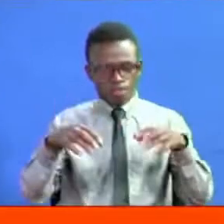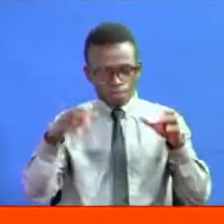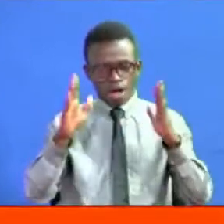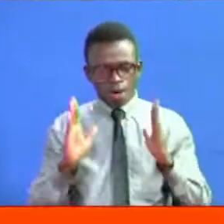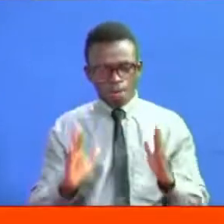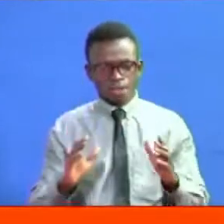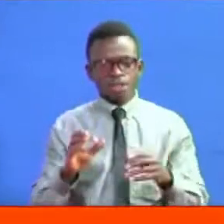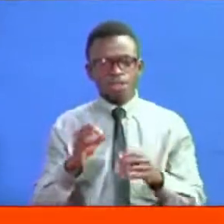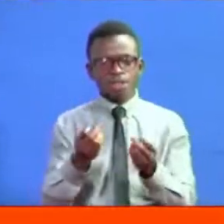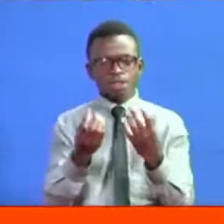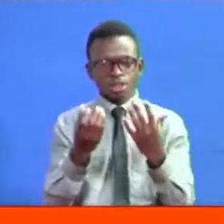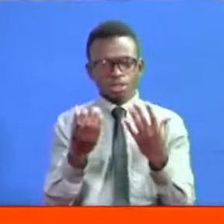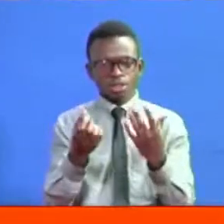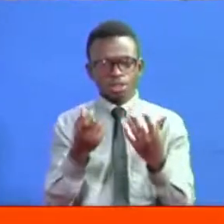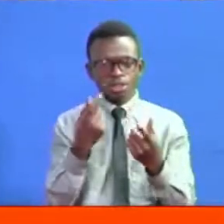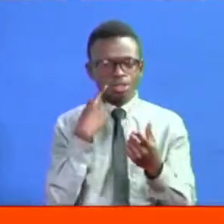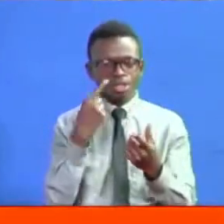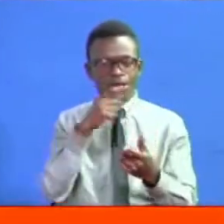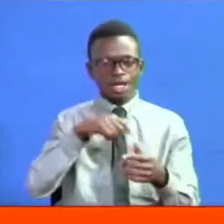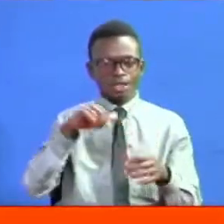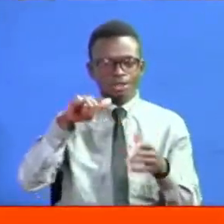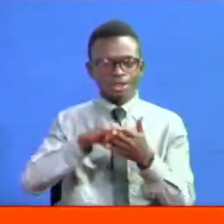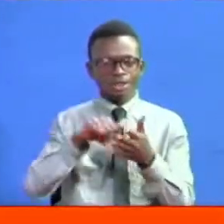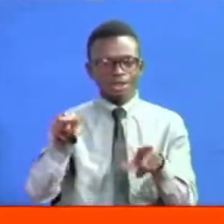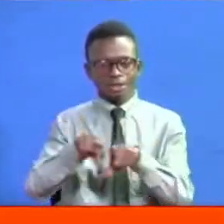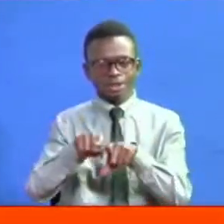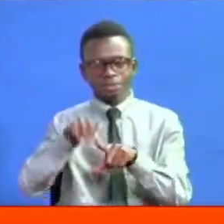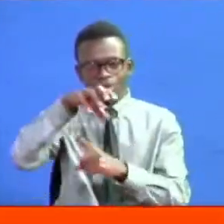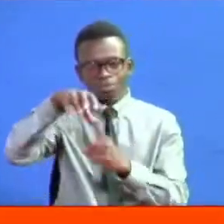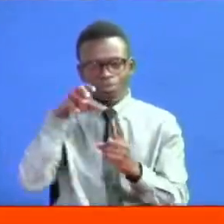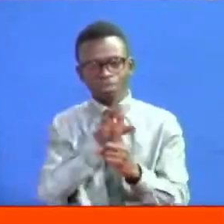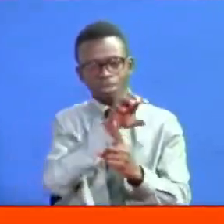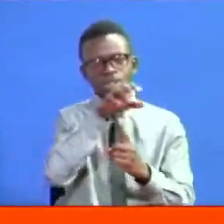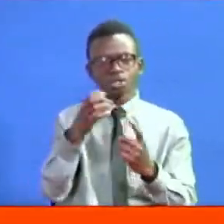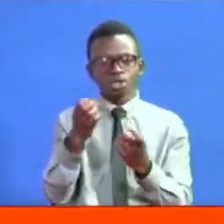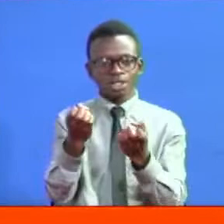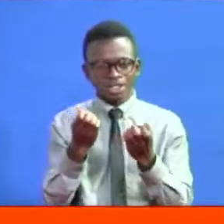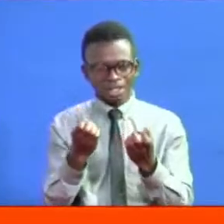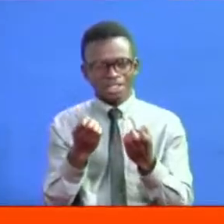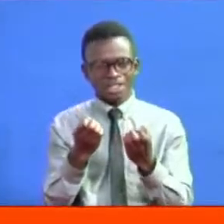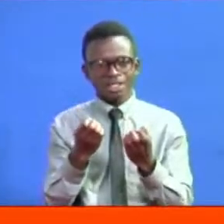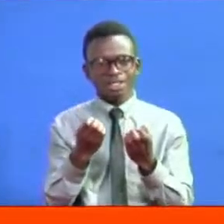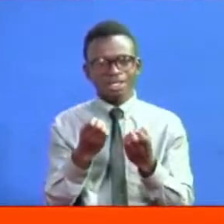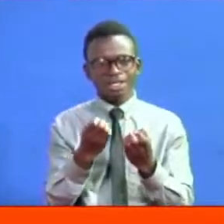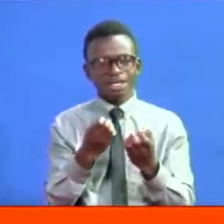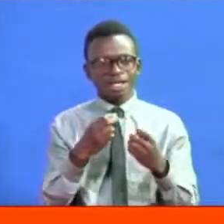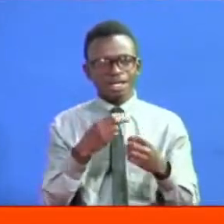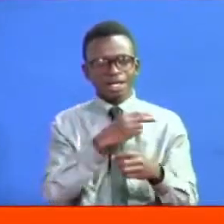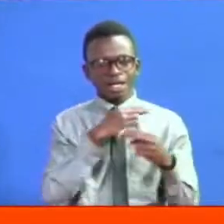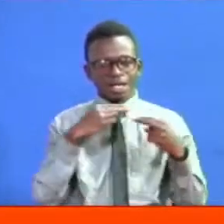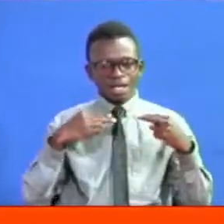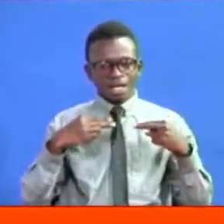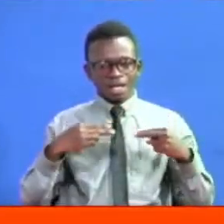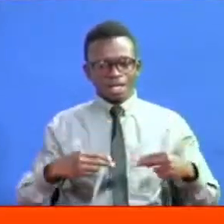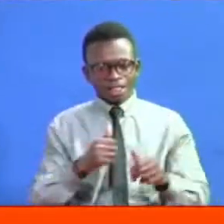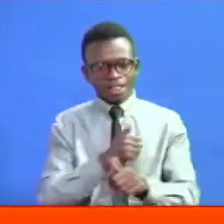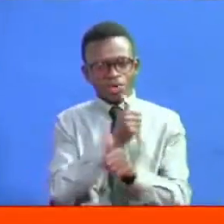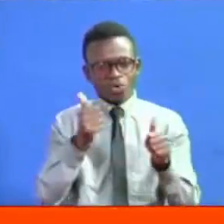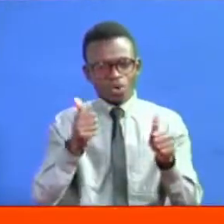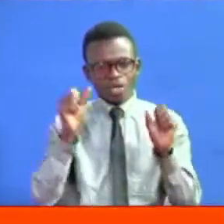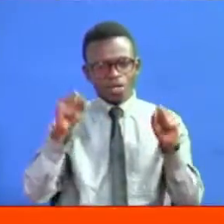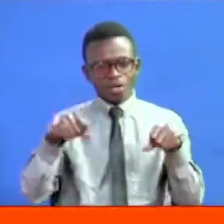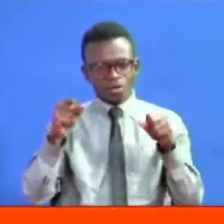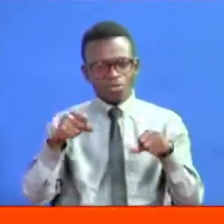that, like other plants, the planting of broccoli plant requires hygiene to prevent losses caused by